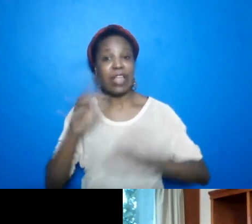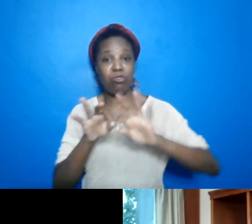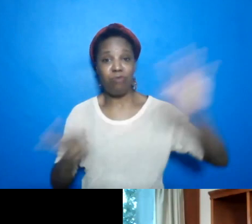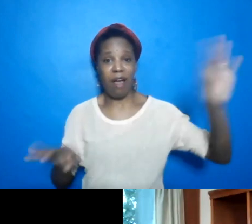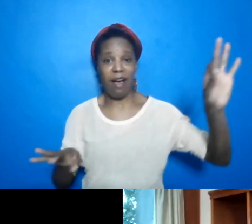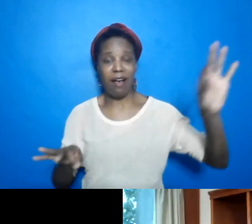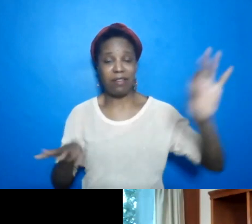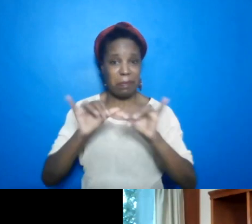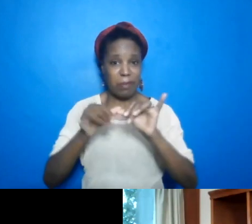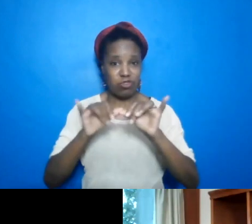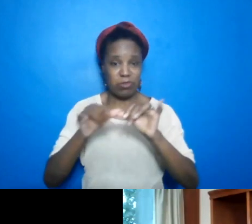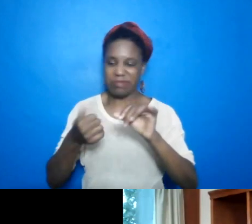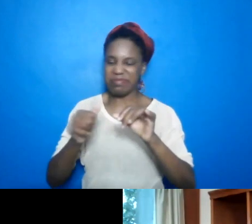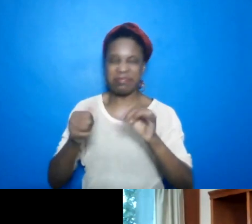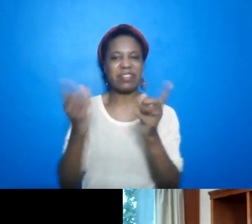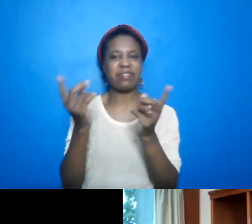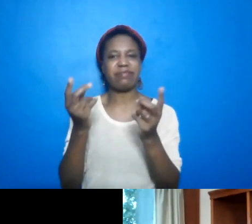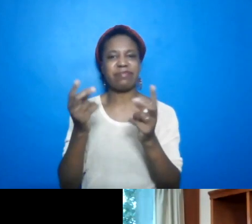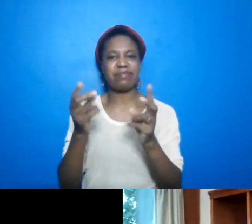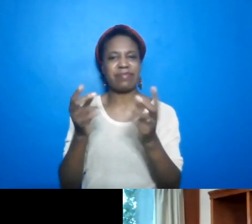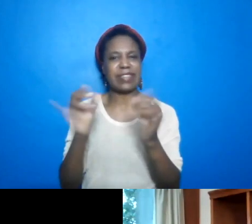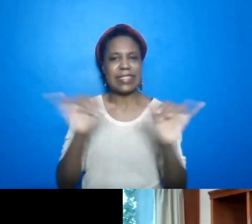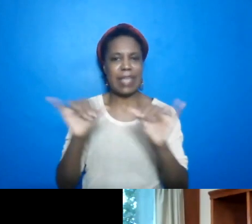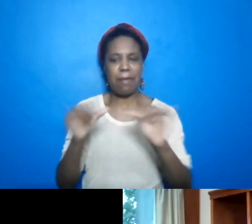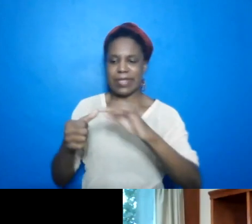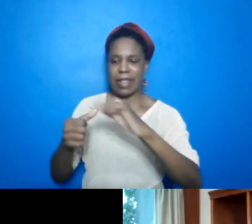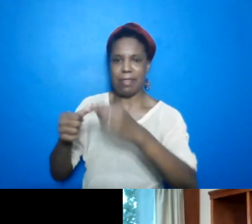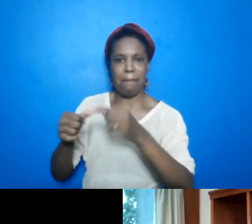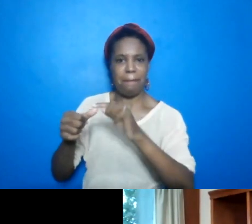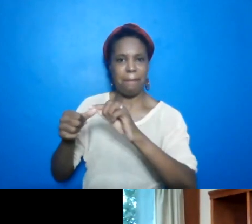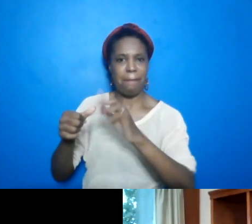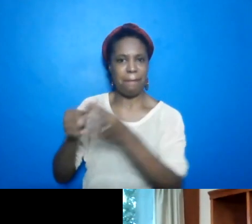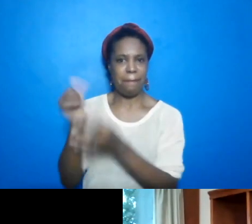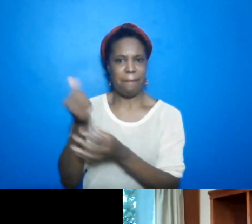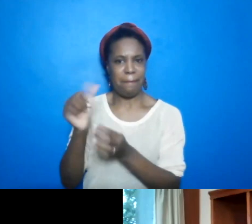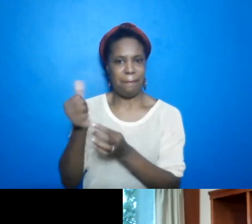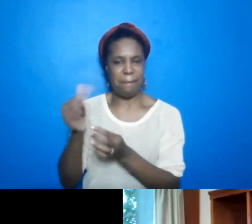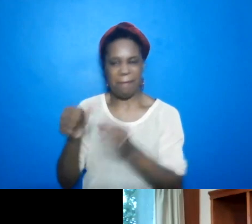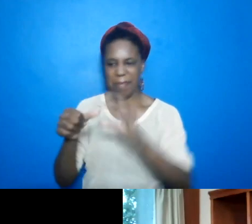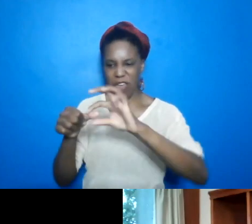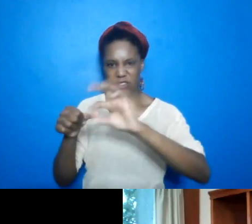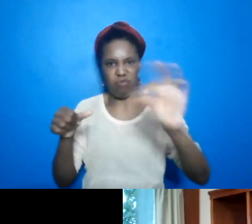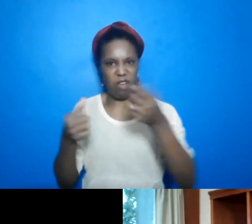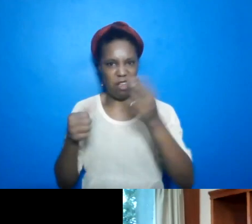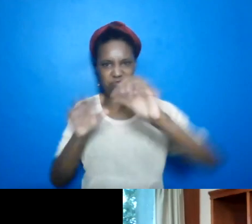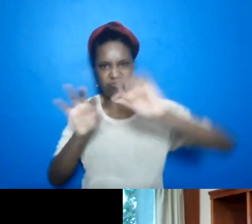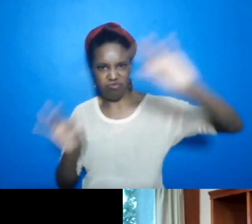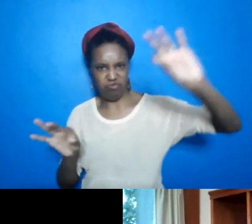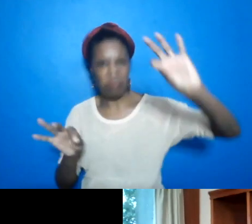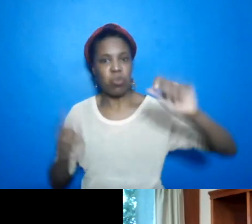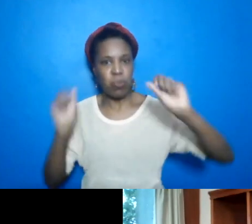sit in our police procedures? Where does it sit in our legal ordinances? Because that's